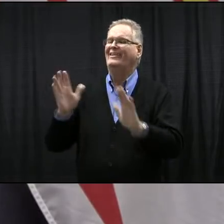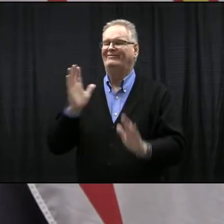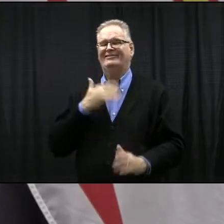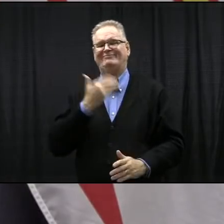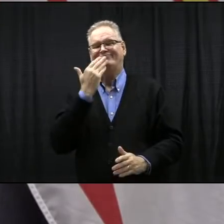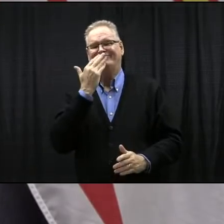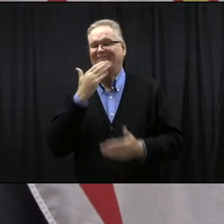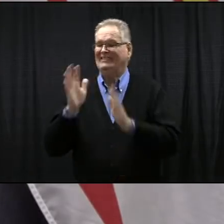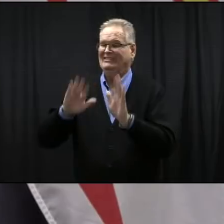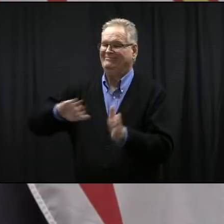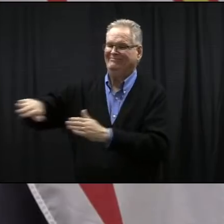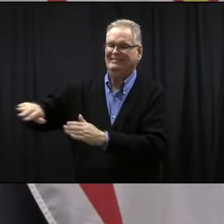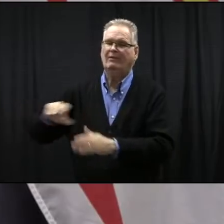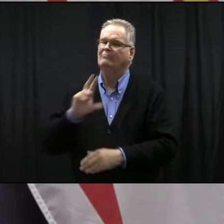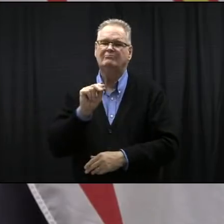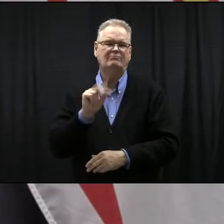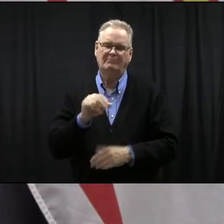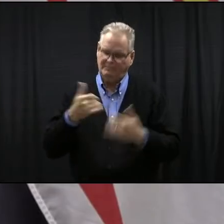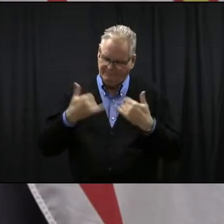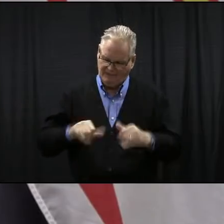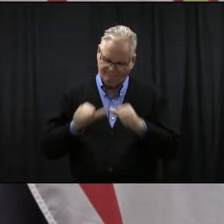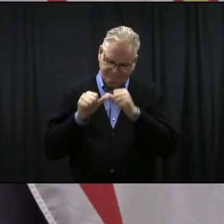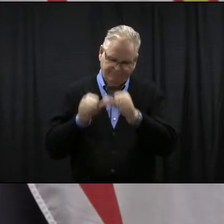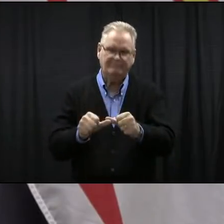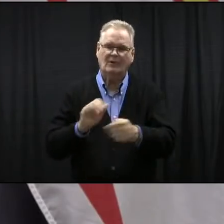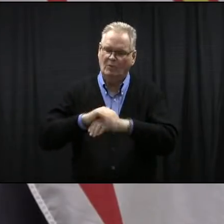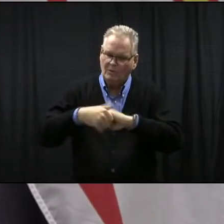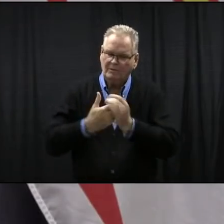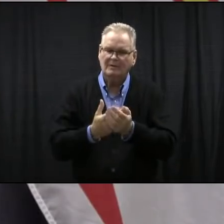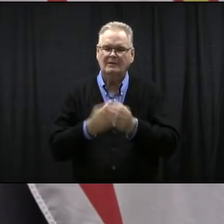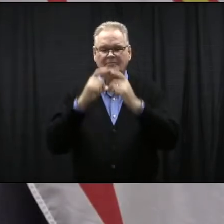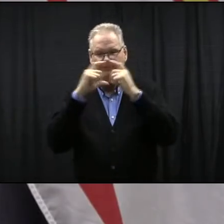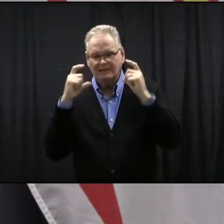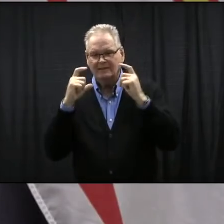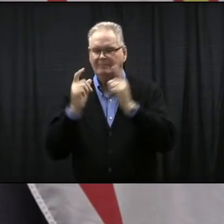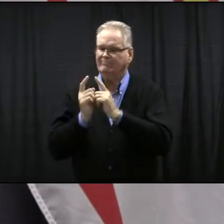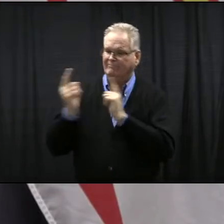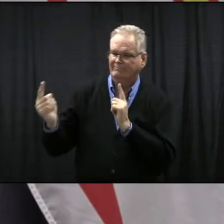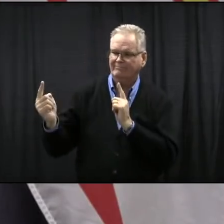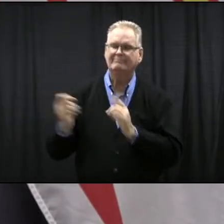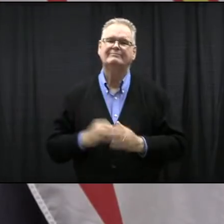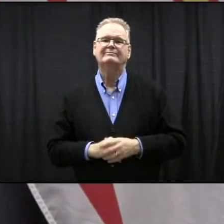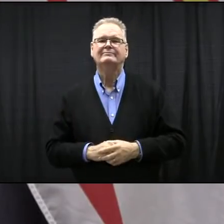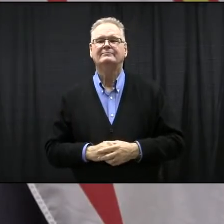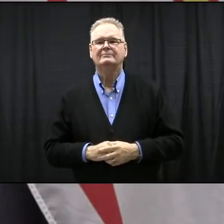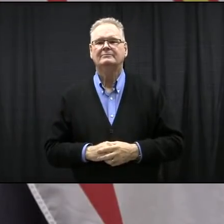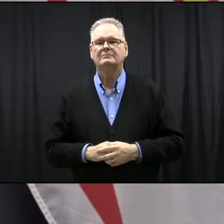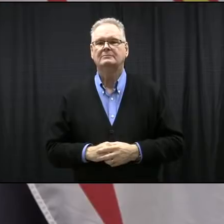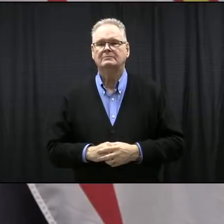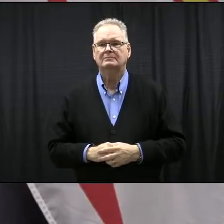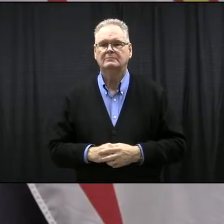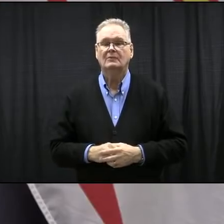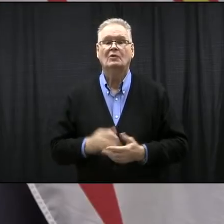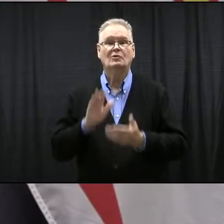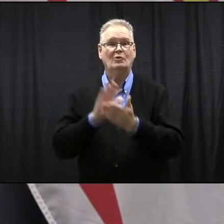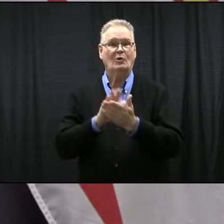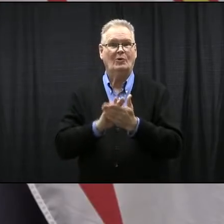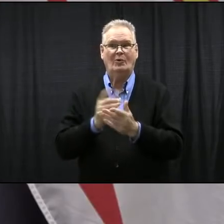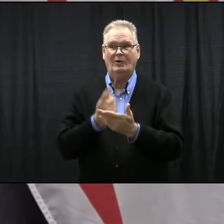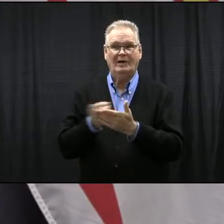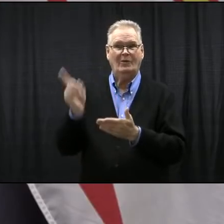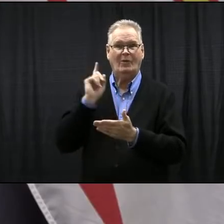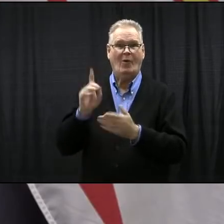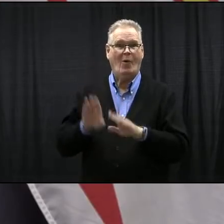are back in school, more people are heading back into the office, and public health restrictions on gatherings have eased. We will inevitably see